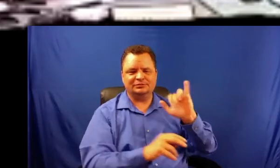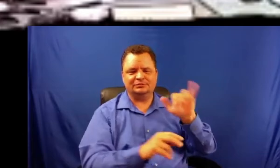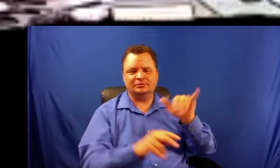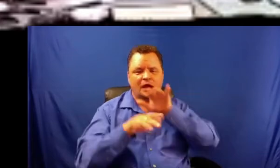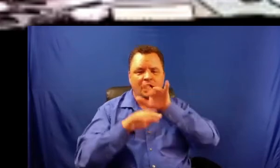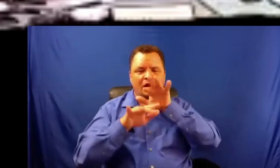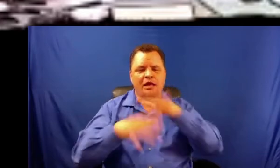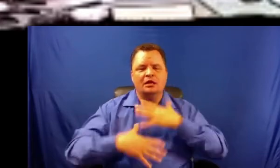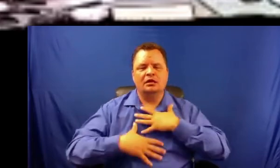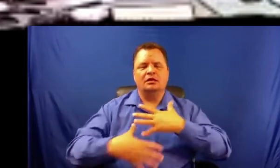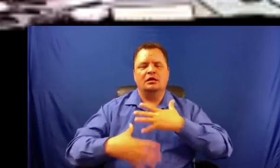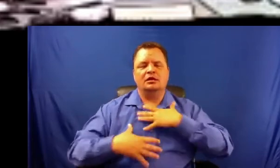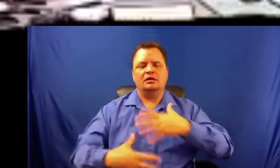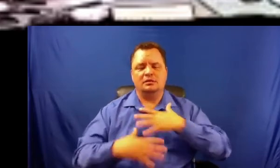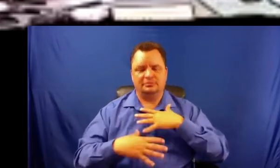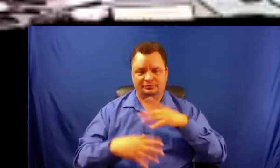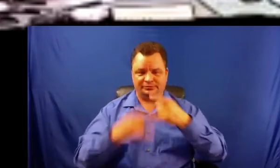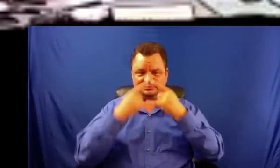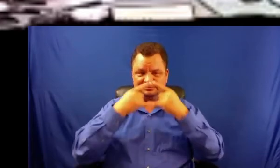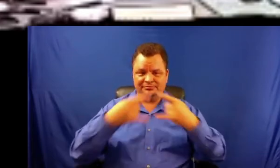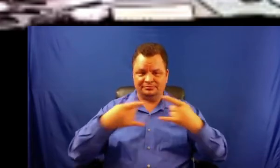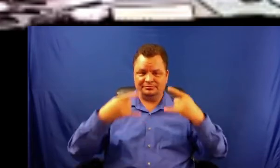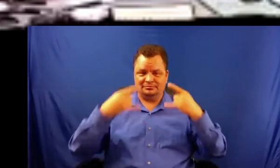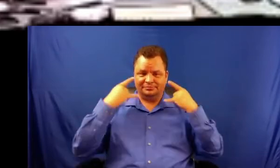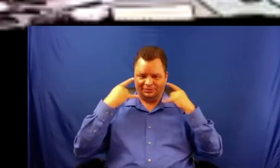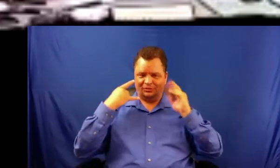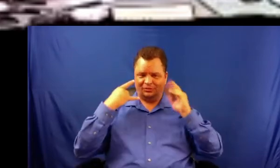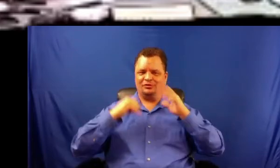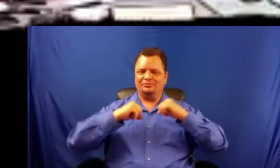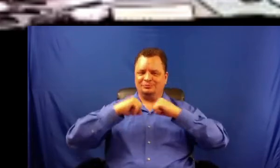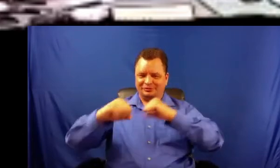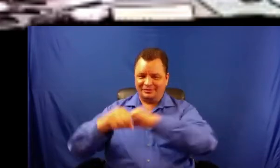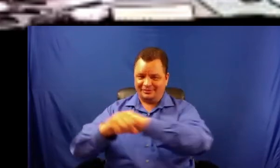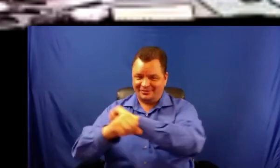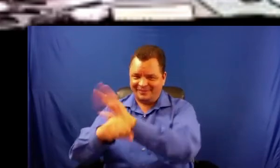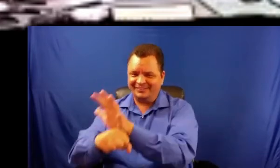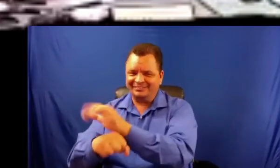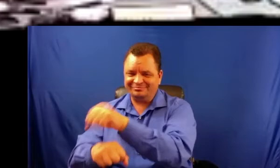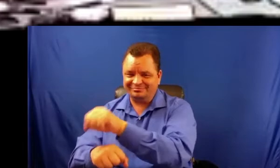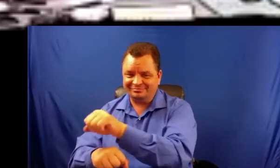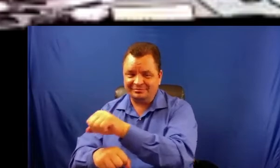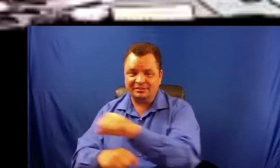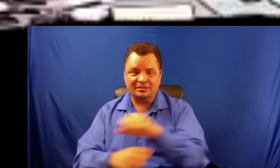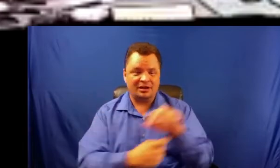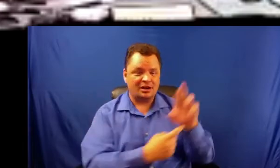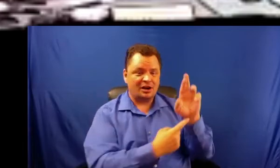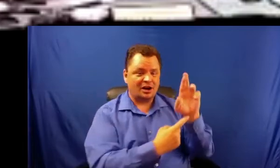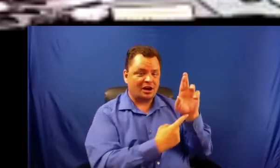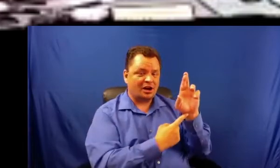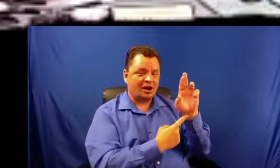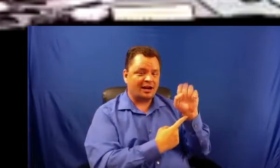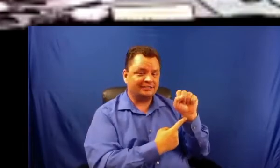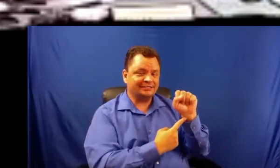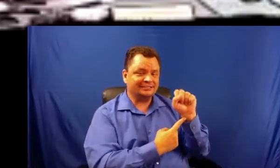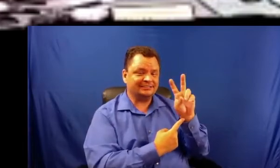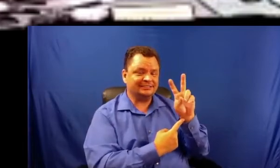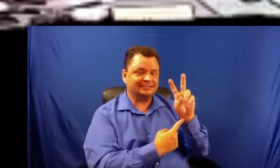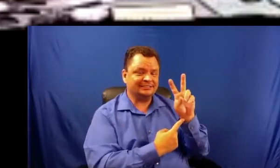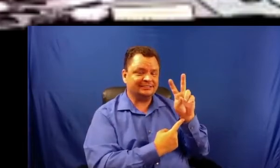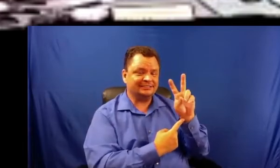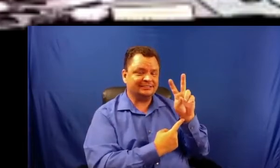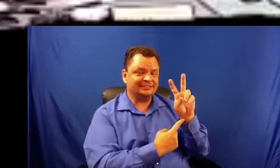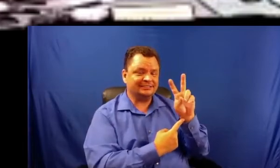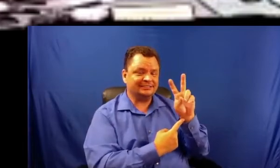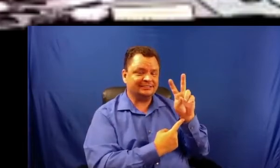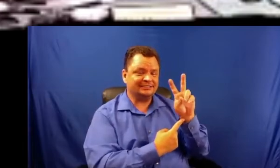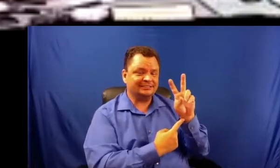the spread of COVID, but RSV, which has an unprecedented early spike in August. We